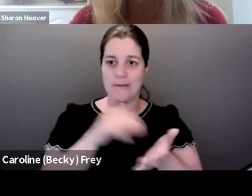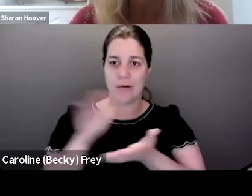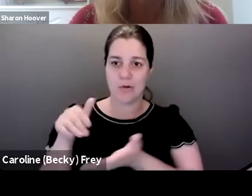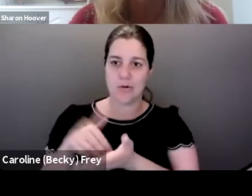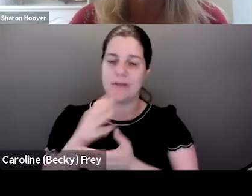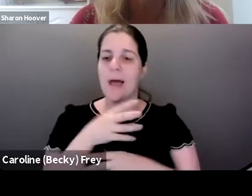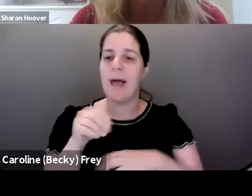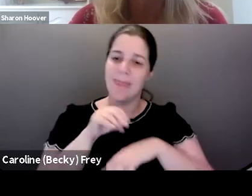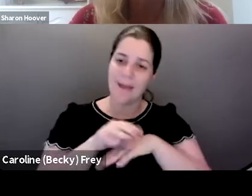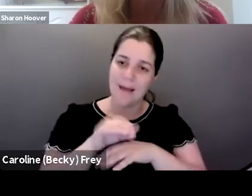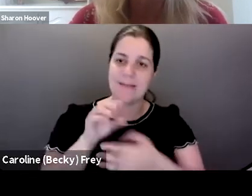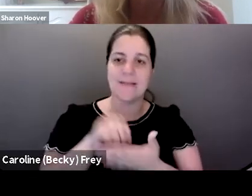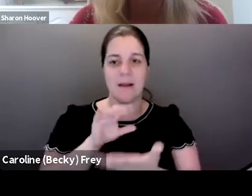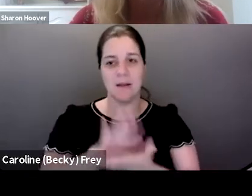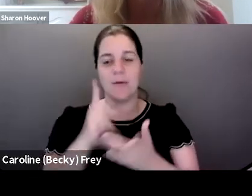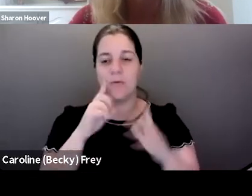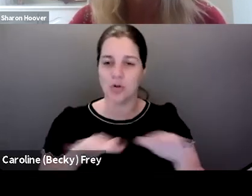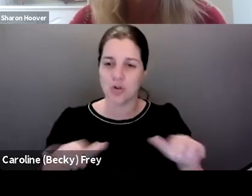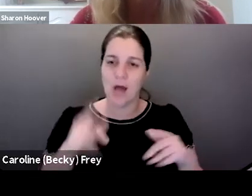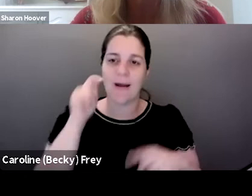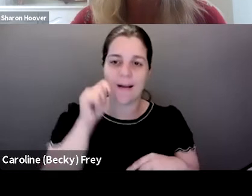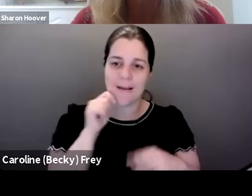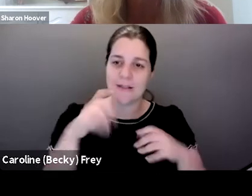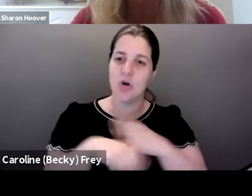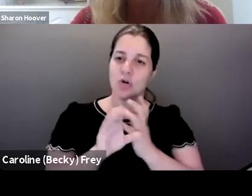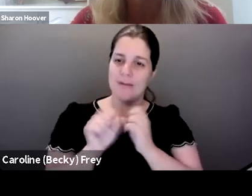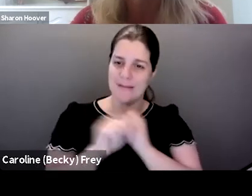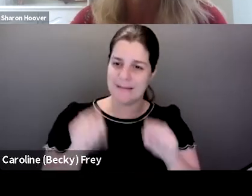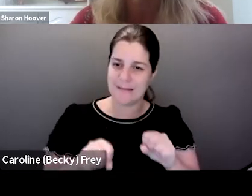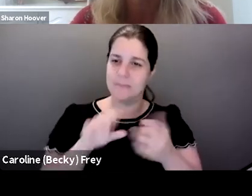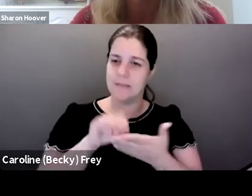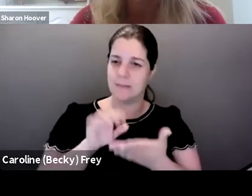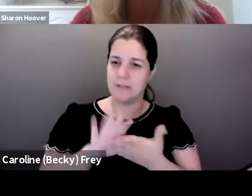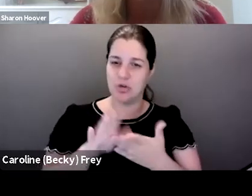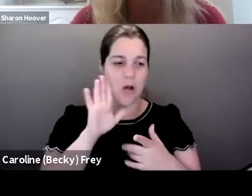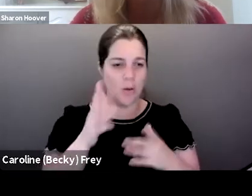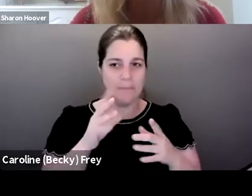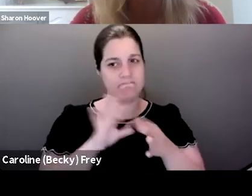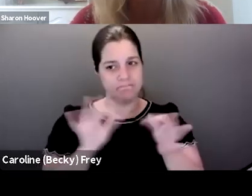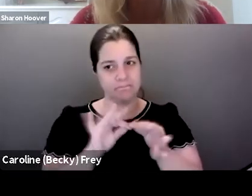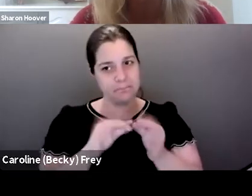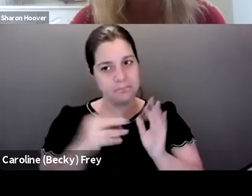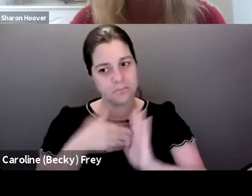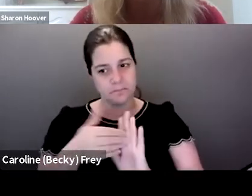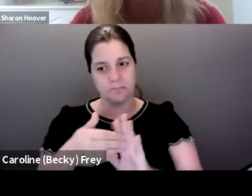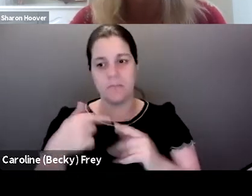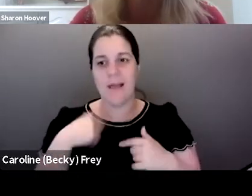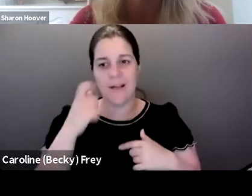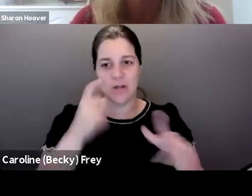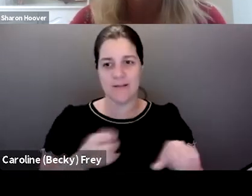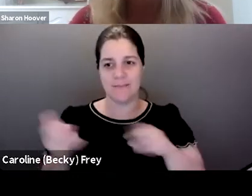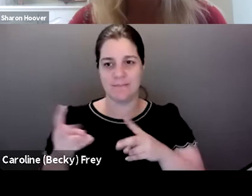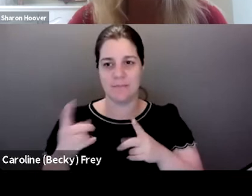document on best practices in child and adolescent crisis systems. And I just shared the links to those centers and that document in the chat box for